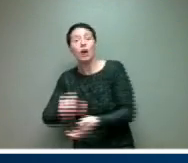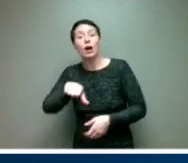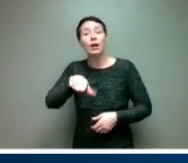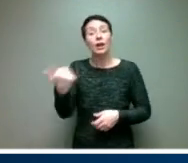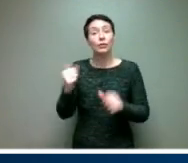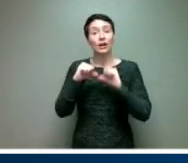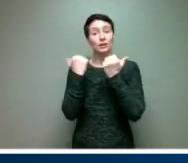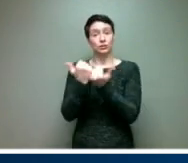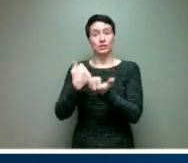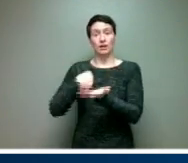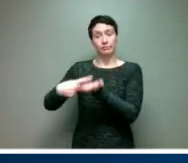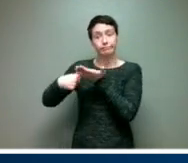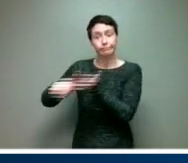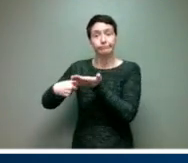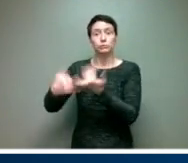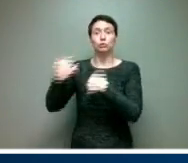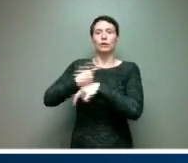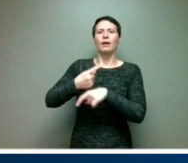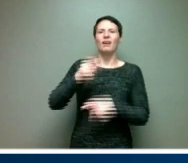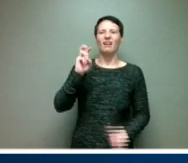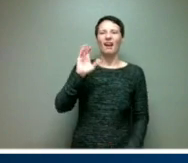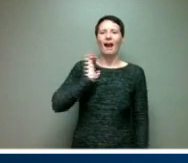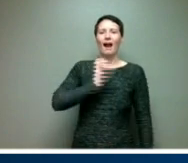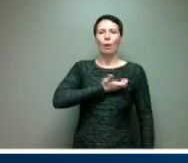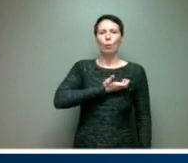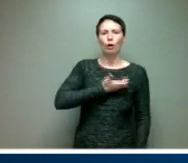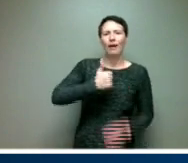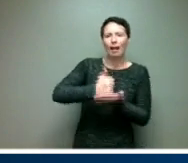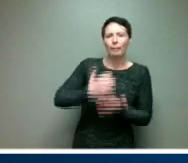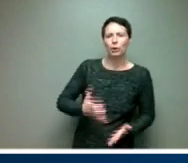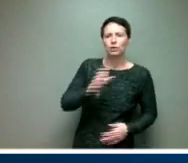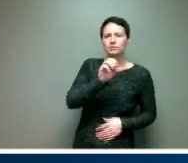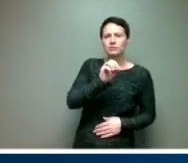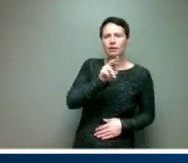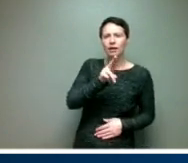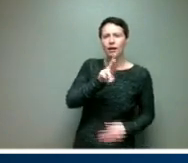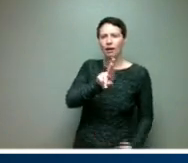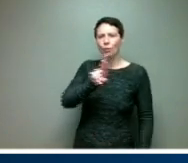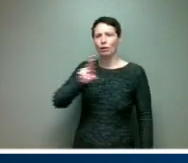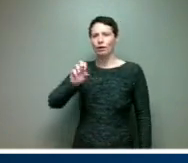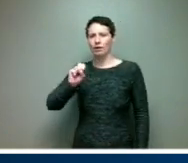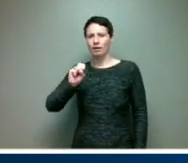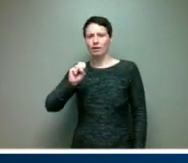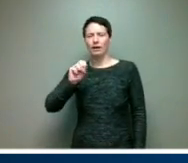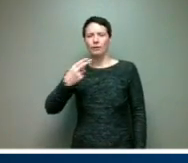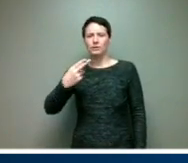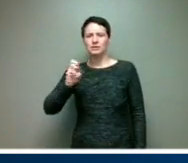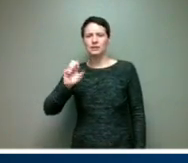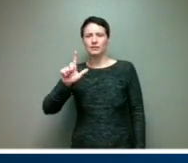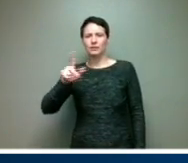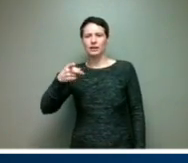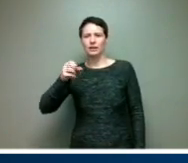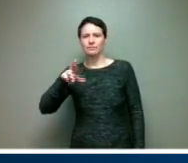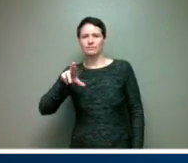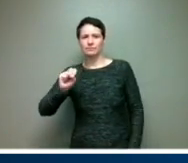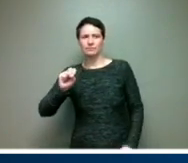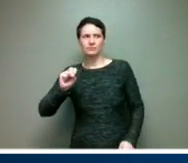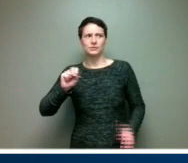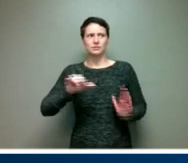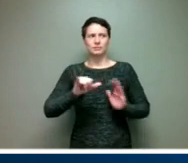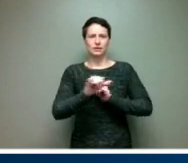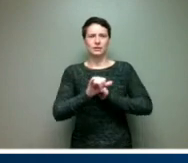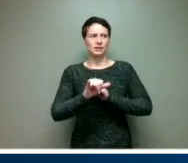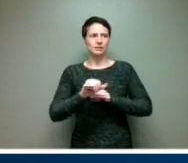a Somali-based community agency. And when you think about the West Side and over in the